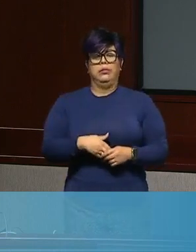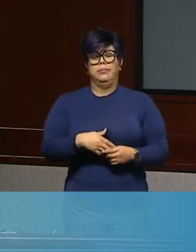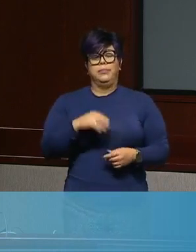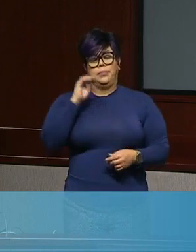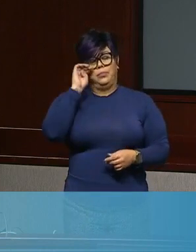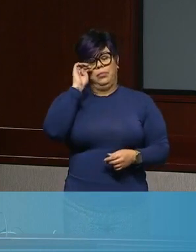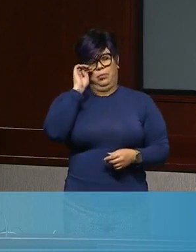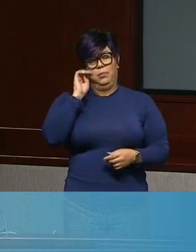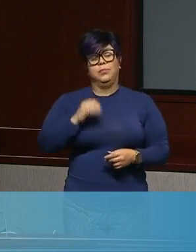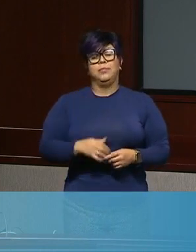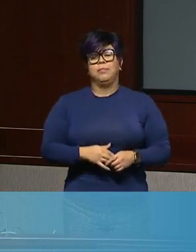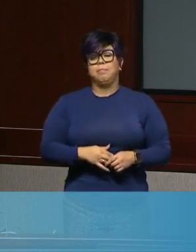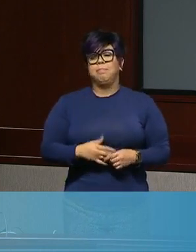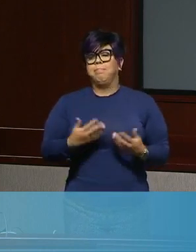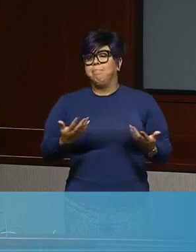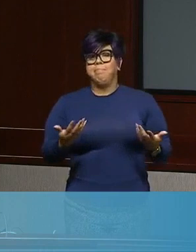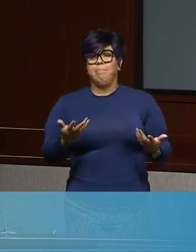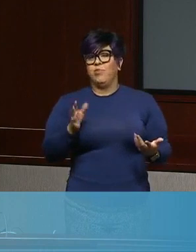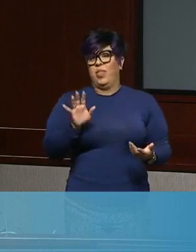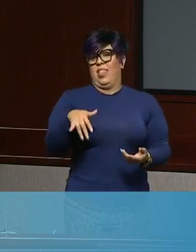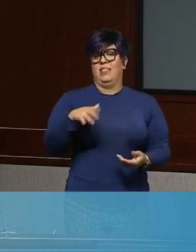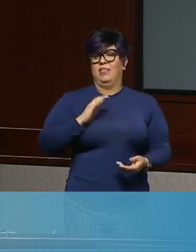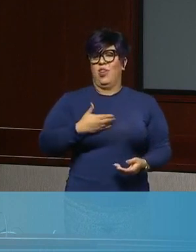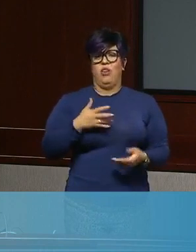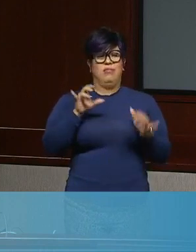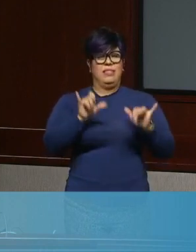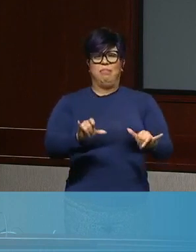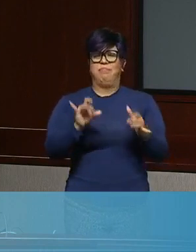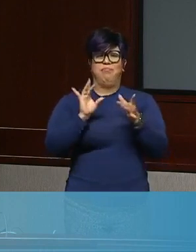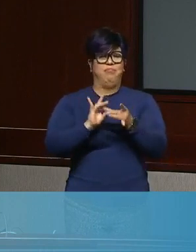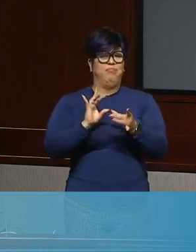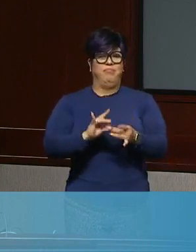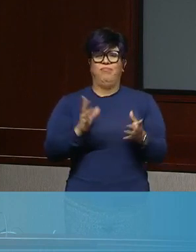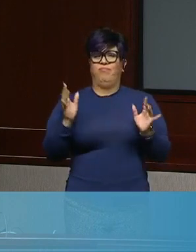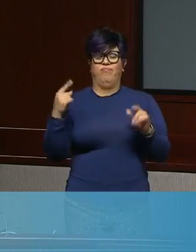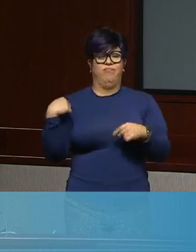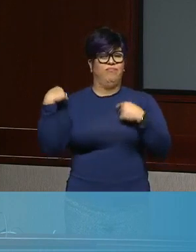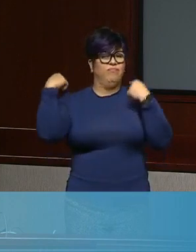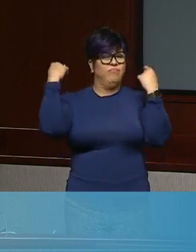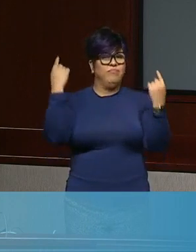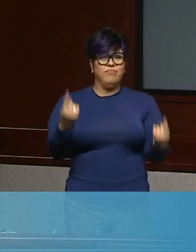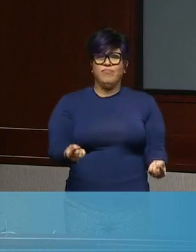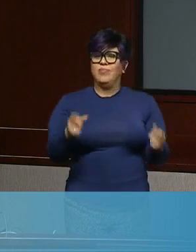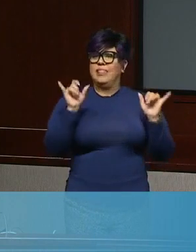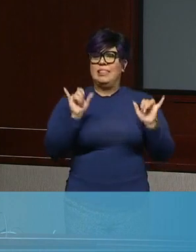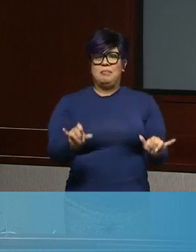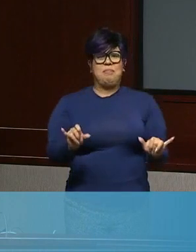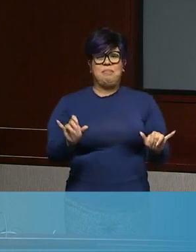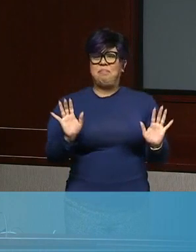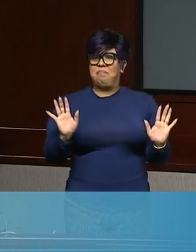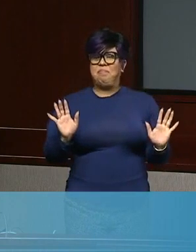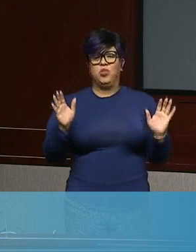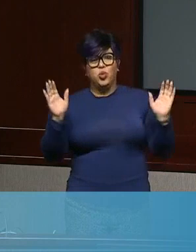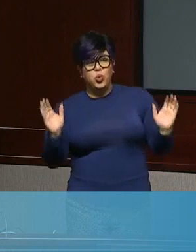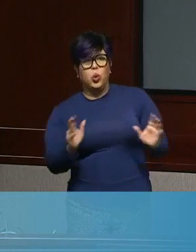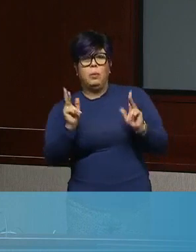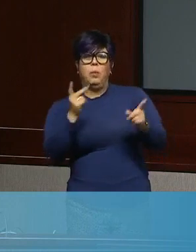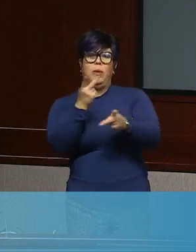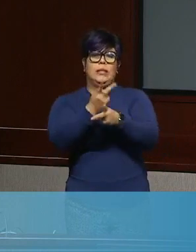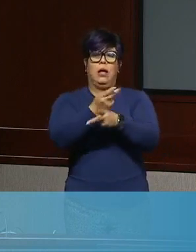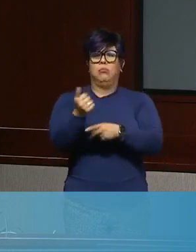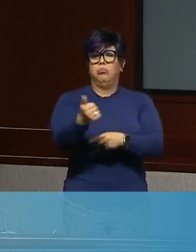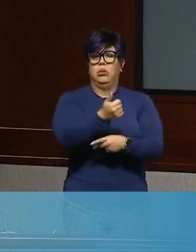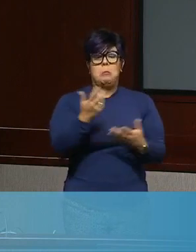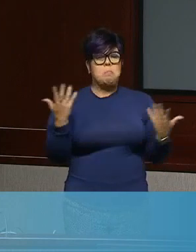COVID. So our message has been the same from day one,